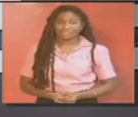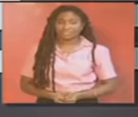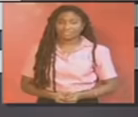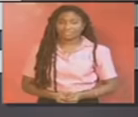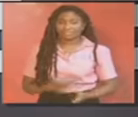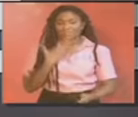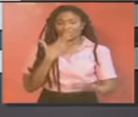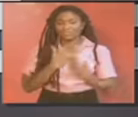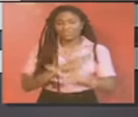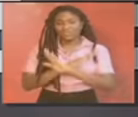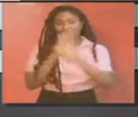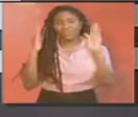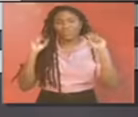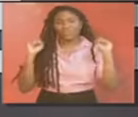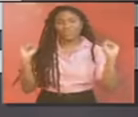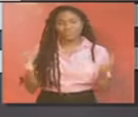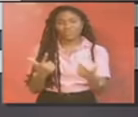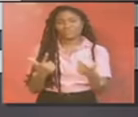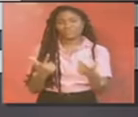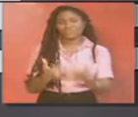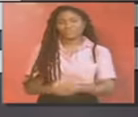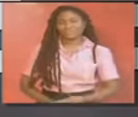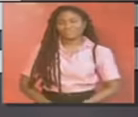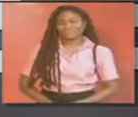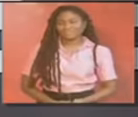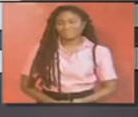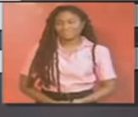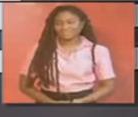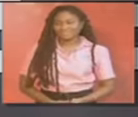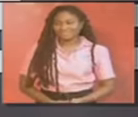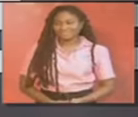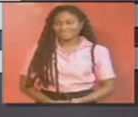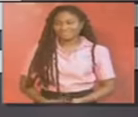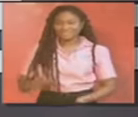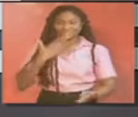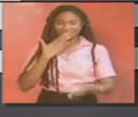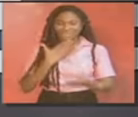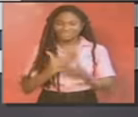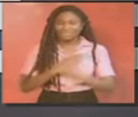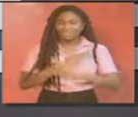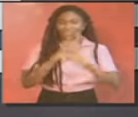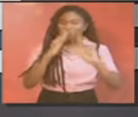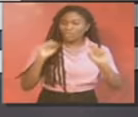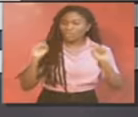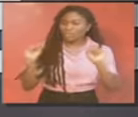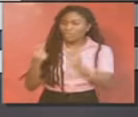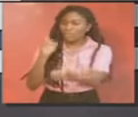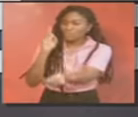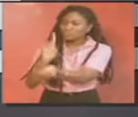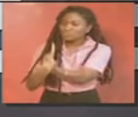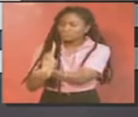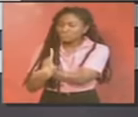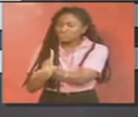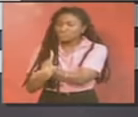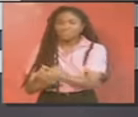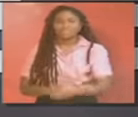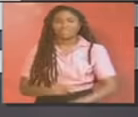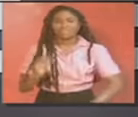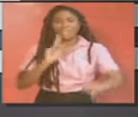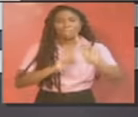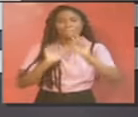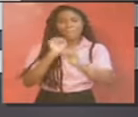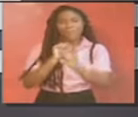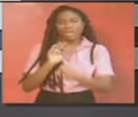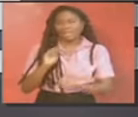Good morning, everyone. Ms. Alcantara, Dr. Richards, Dr. Hines, members of the media and